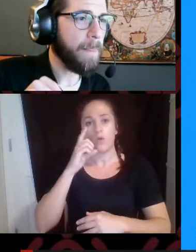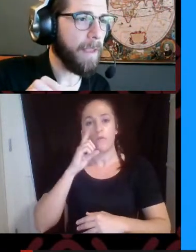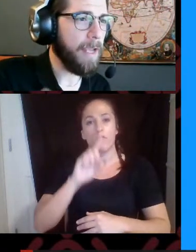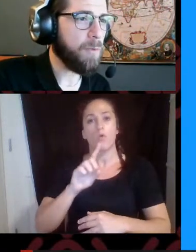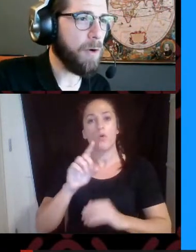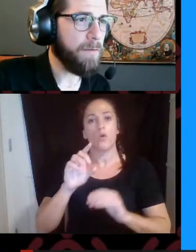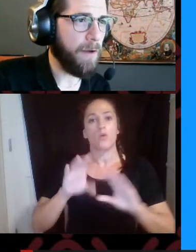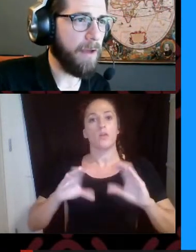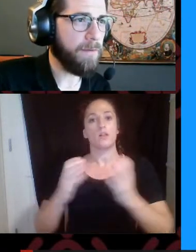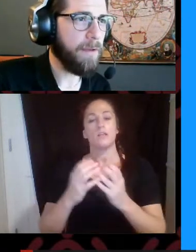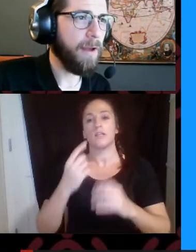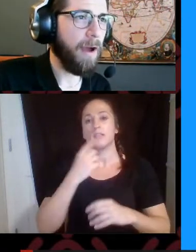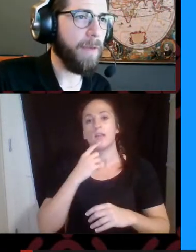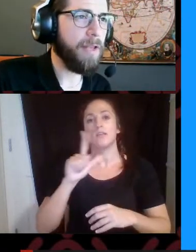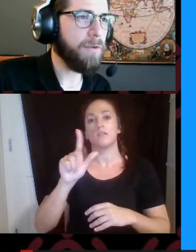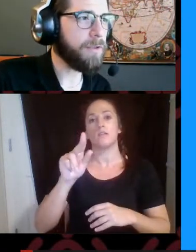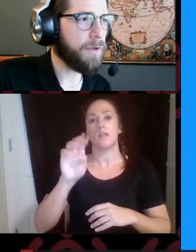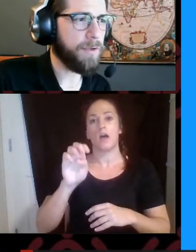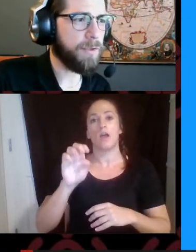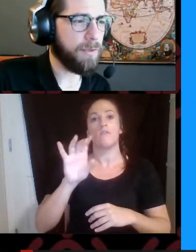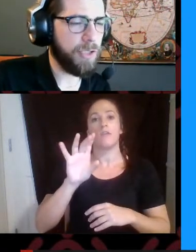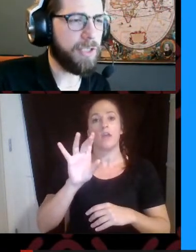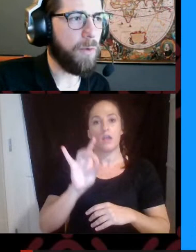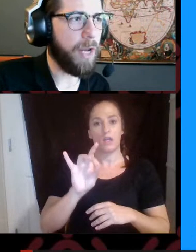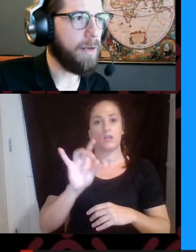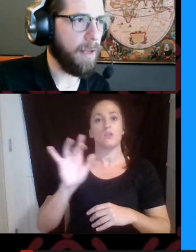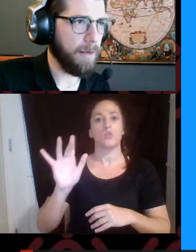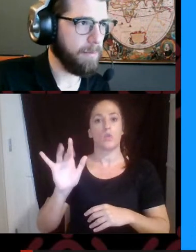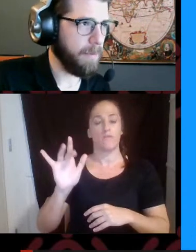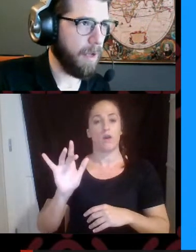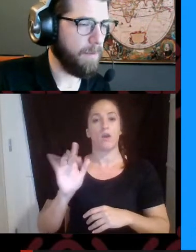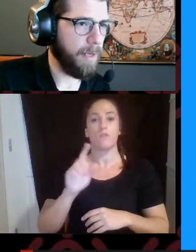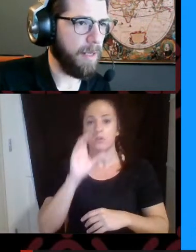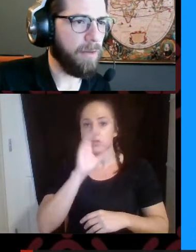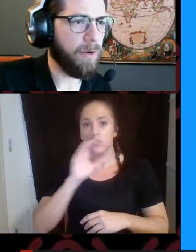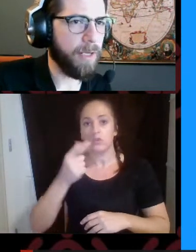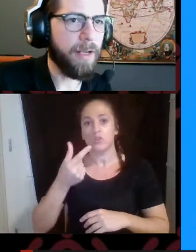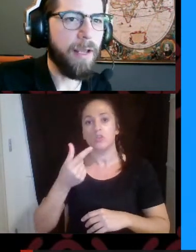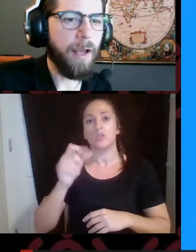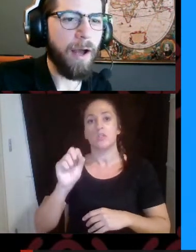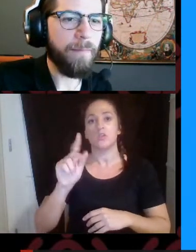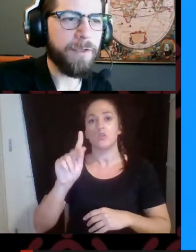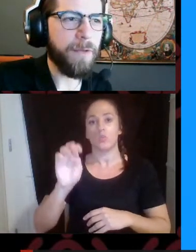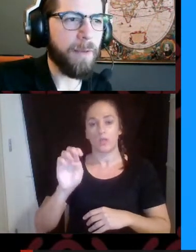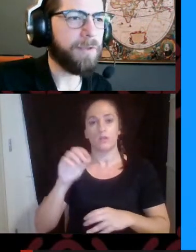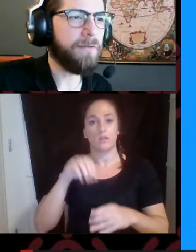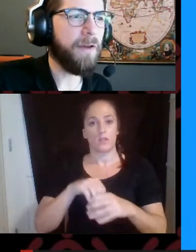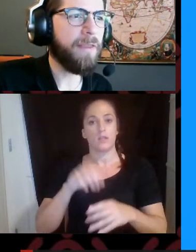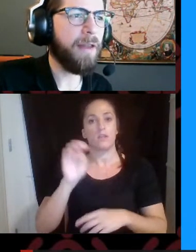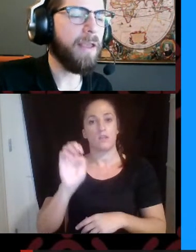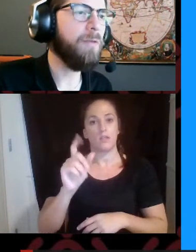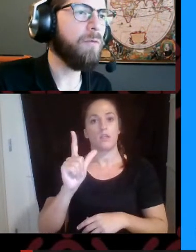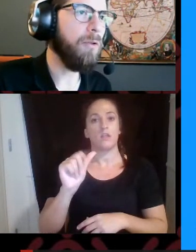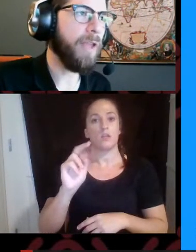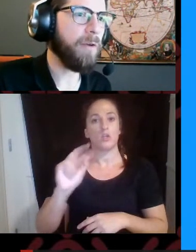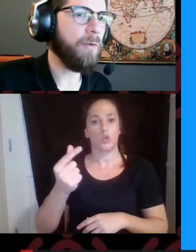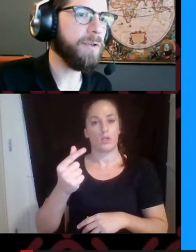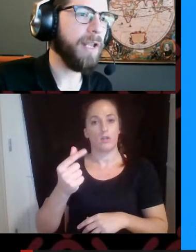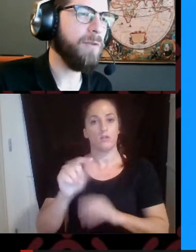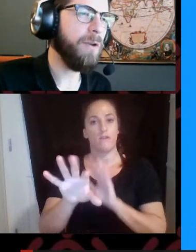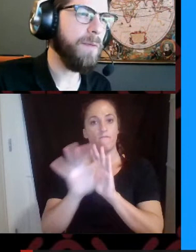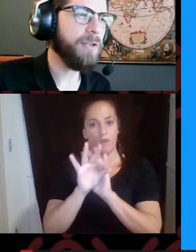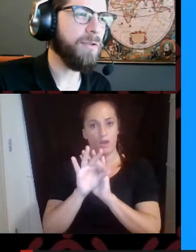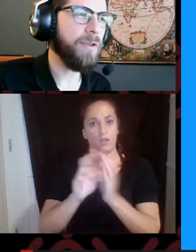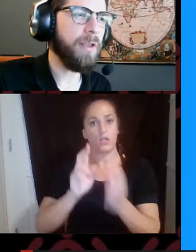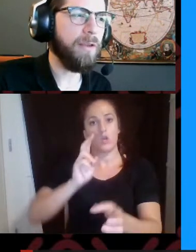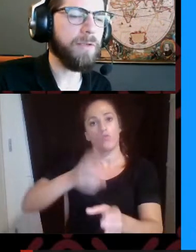live 8.25, and you can search G Suite in e-learning to be able to find that. Enroll in that course,